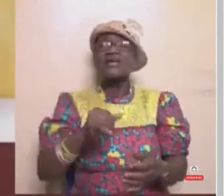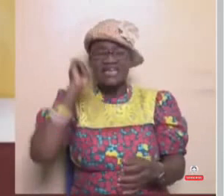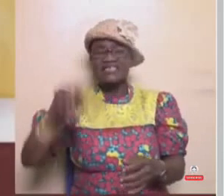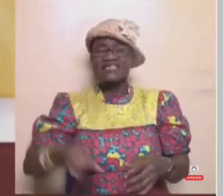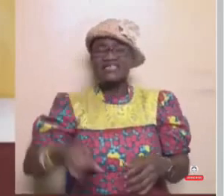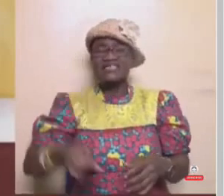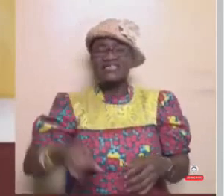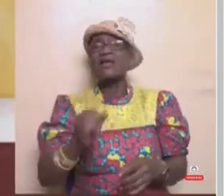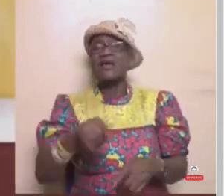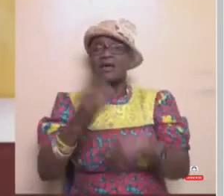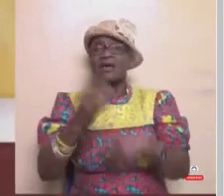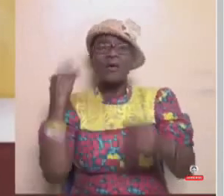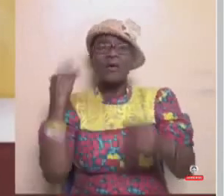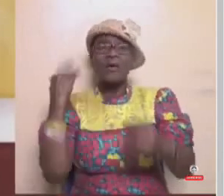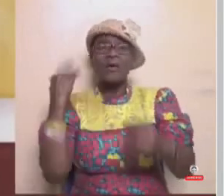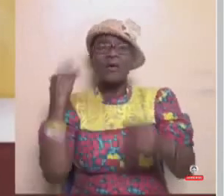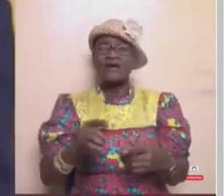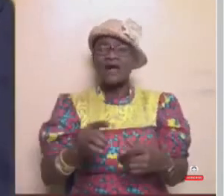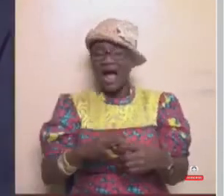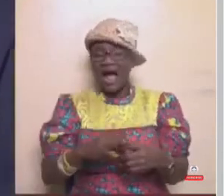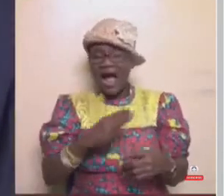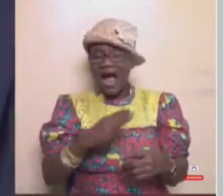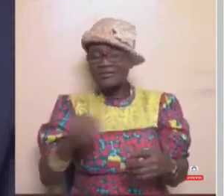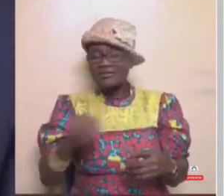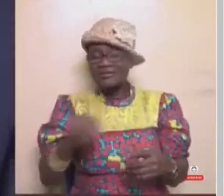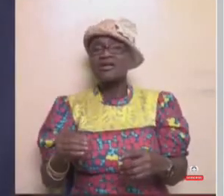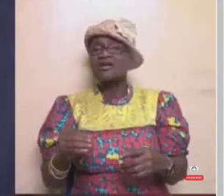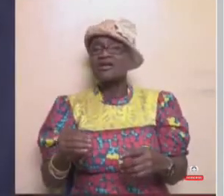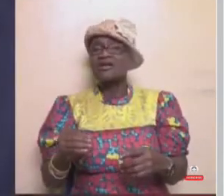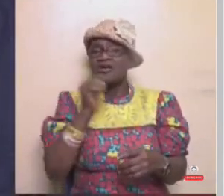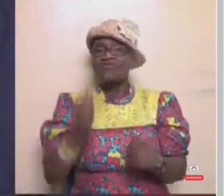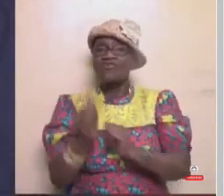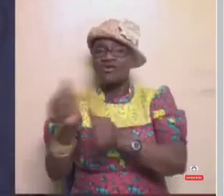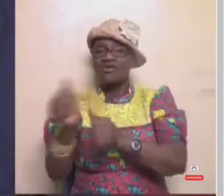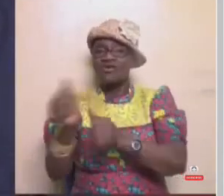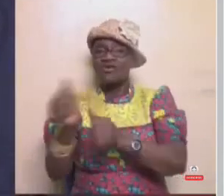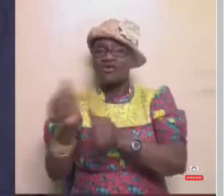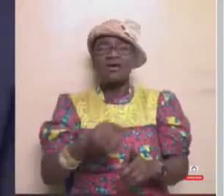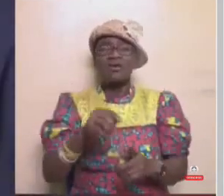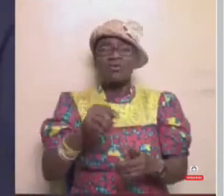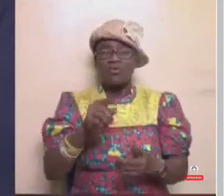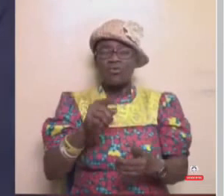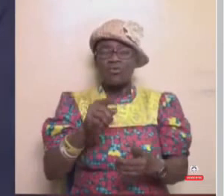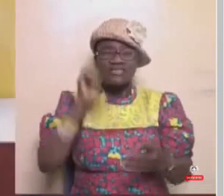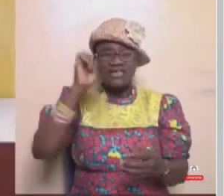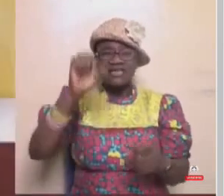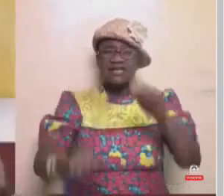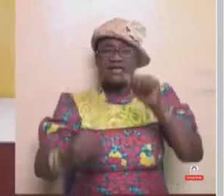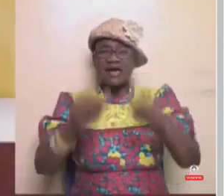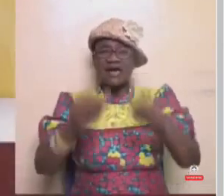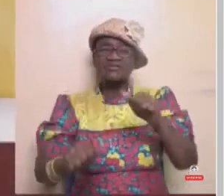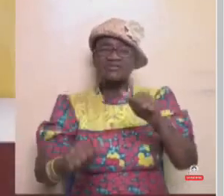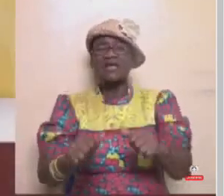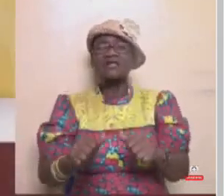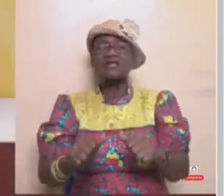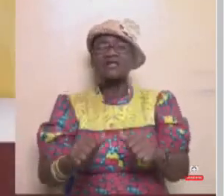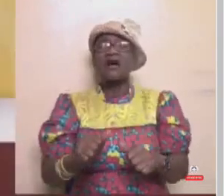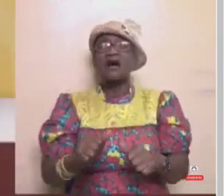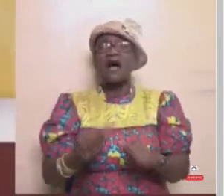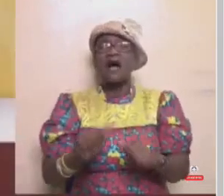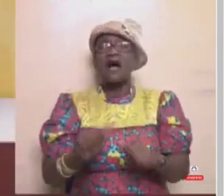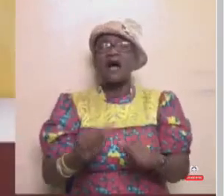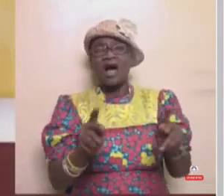Jews. What he doubted became the gain of Paul. According to Acts